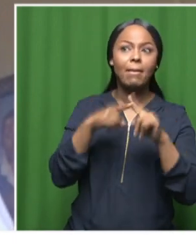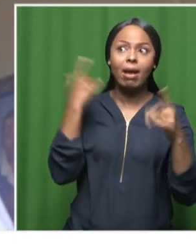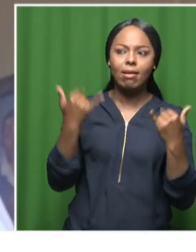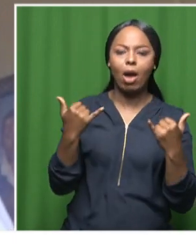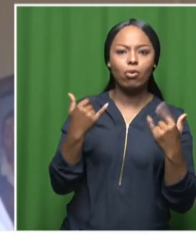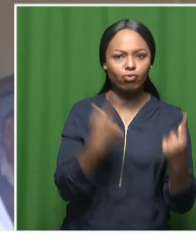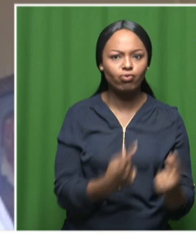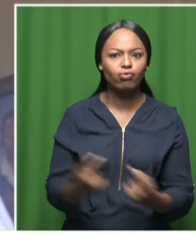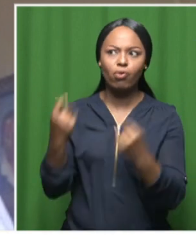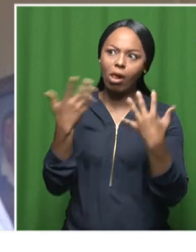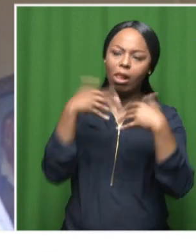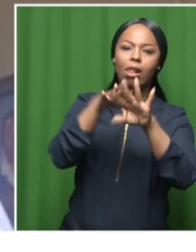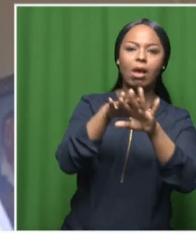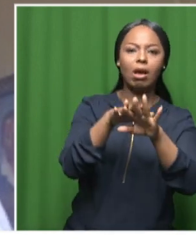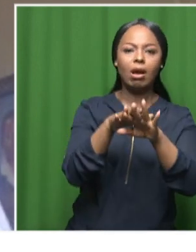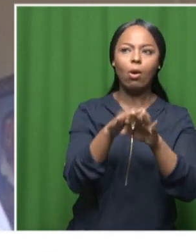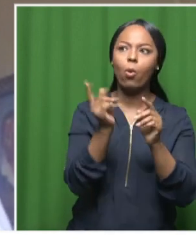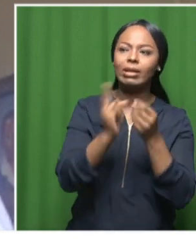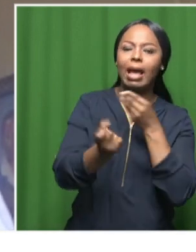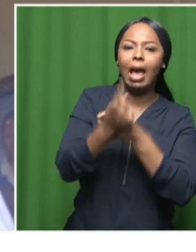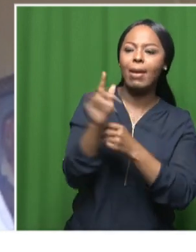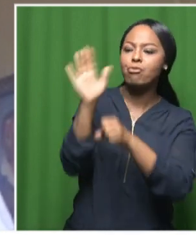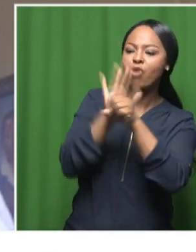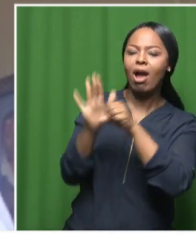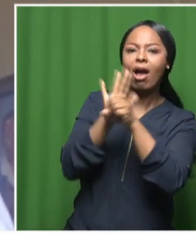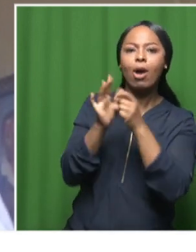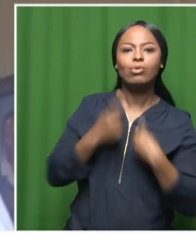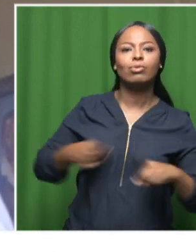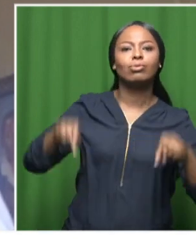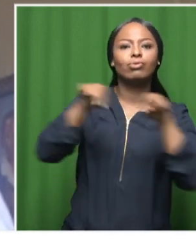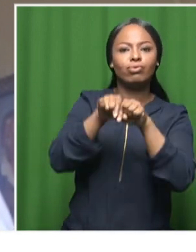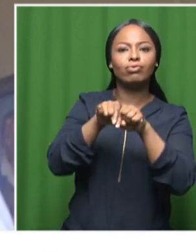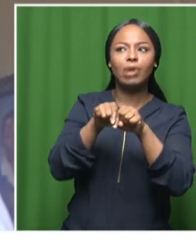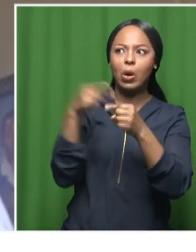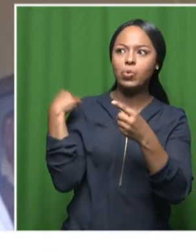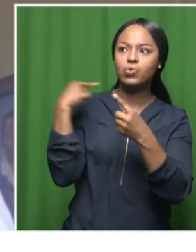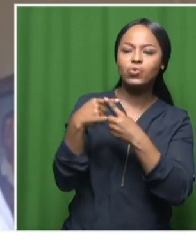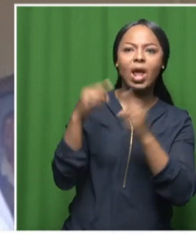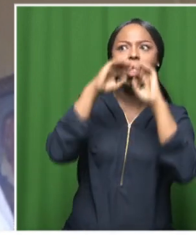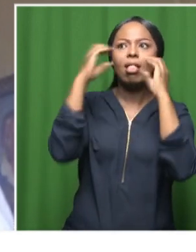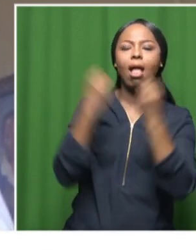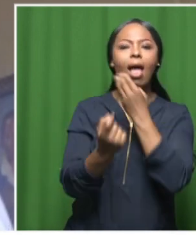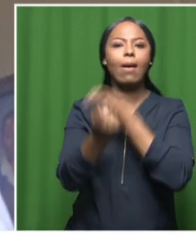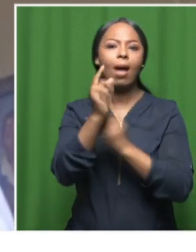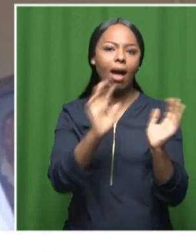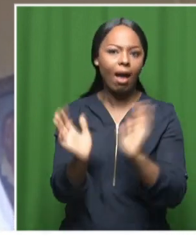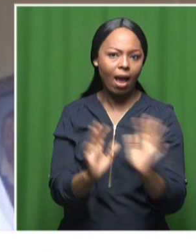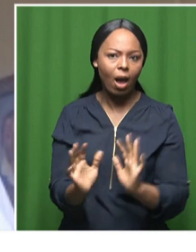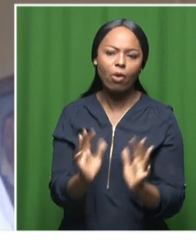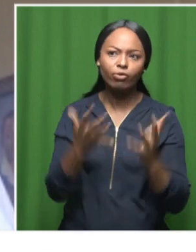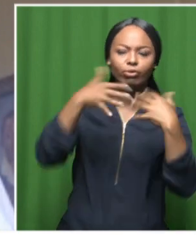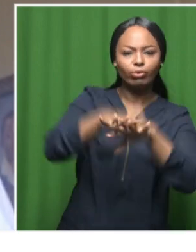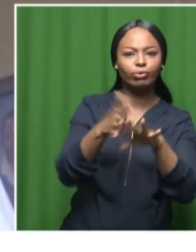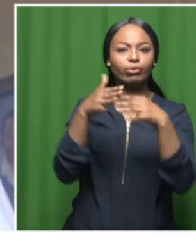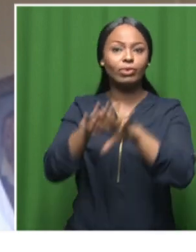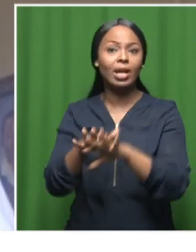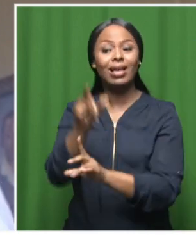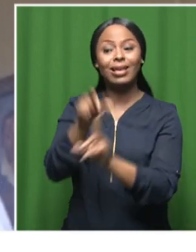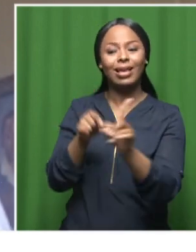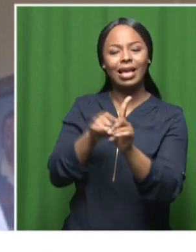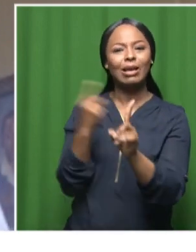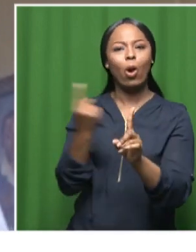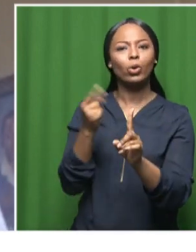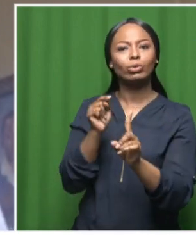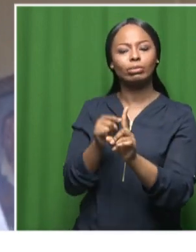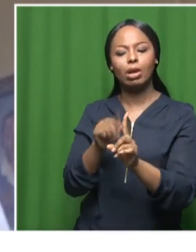what is happening around us, that is coming from our evolution as the young guard today. And then you also see Nduduzo Makhathini